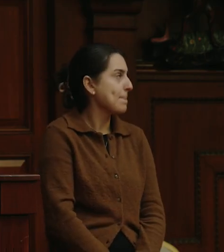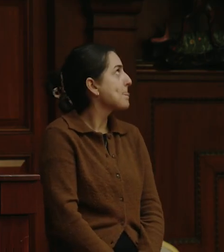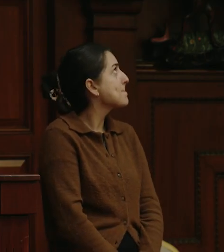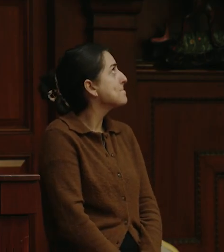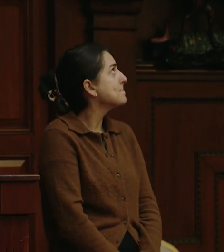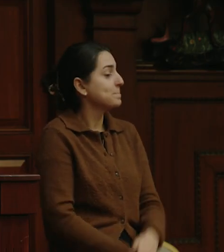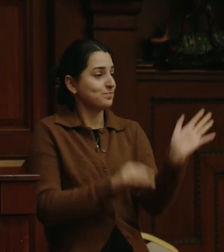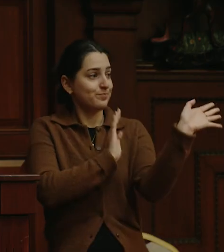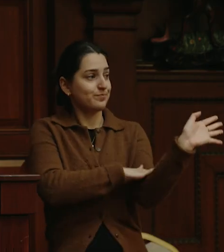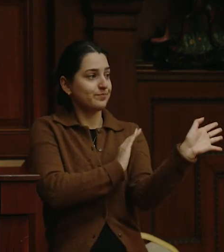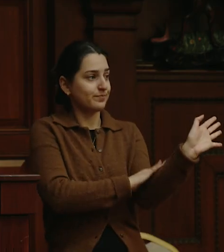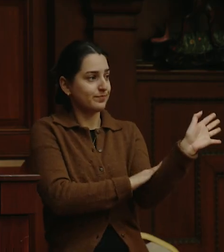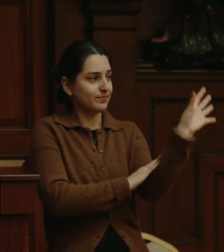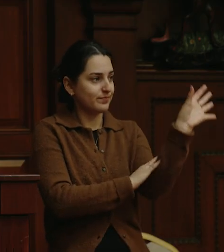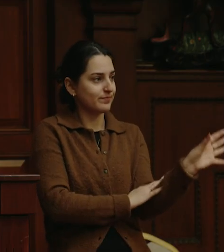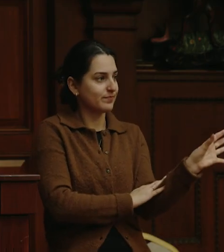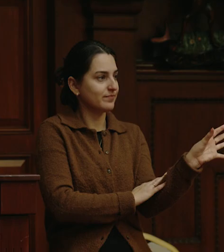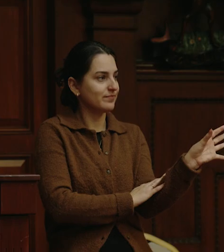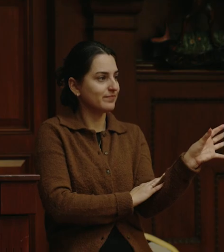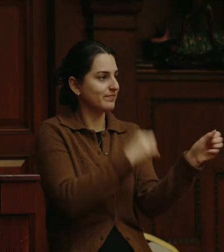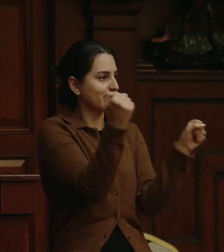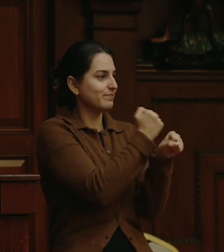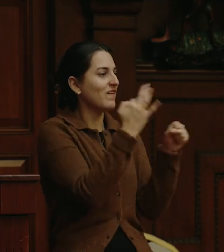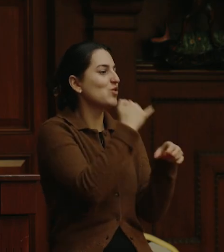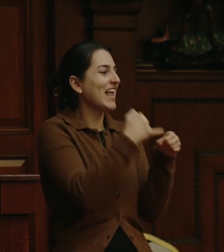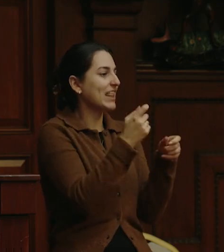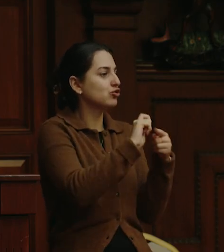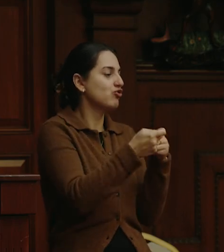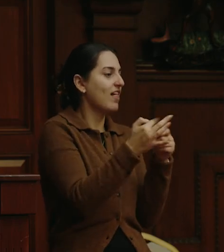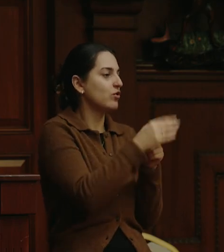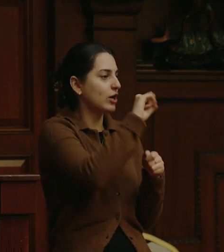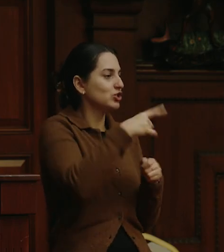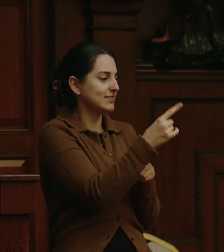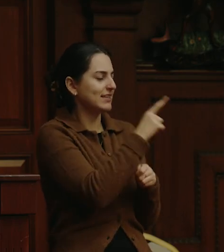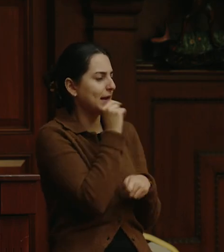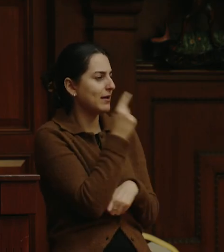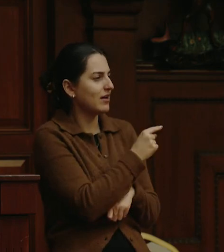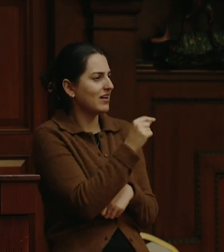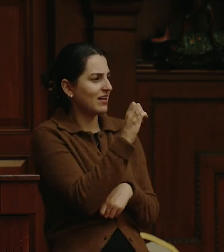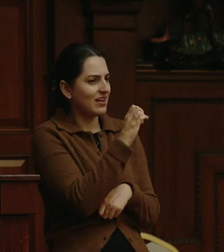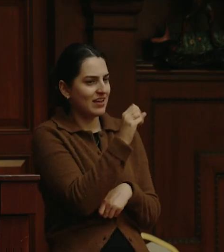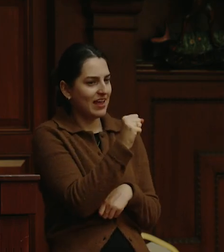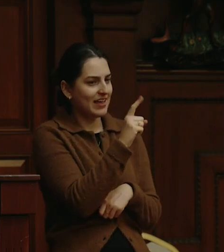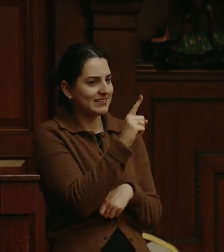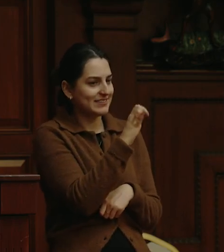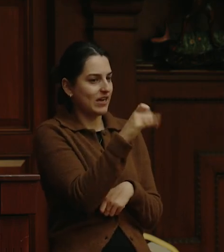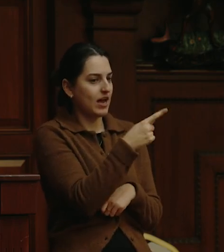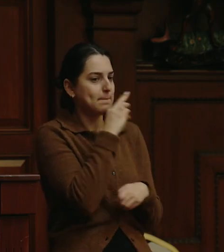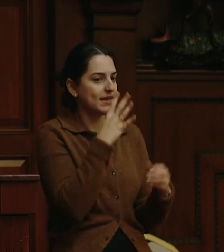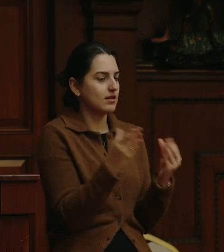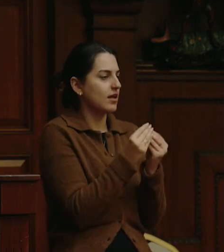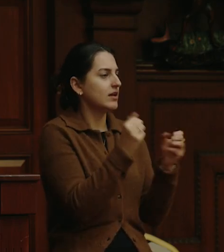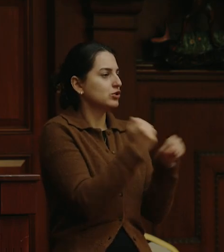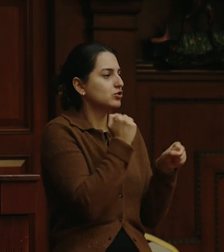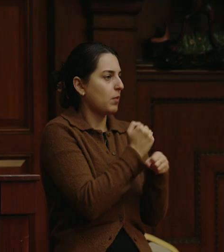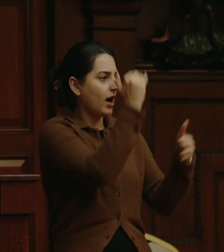So on the left, you have a score that we do in clinical trials in Sjögren's called the SYNERG-IE, and it's a combination score